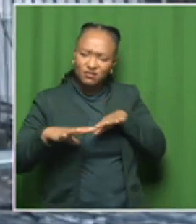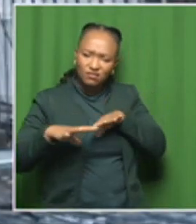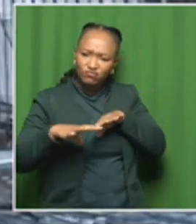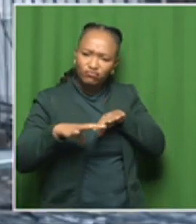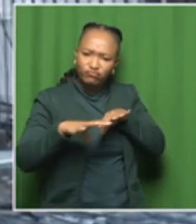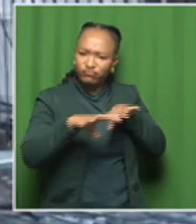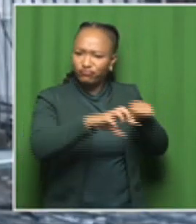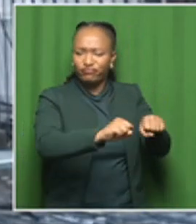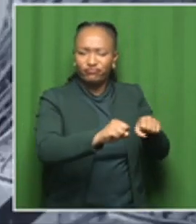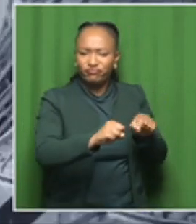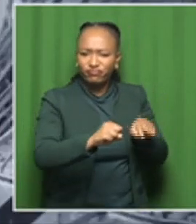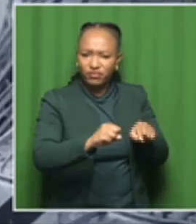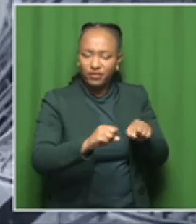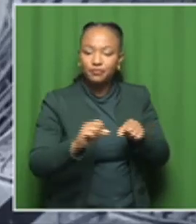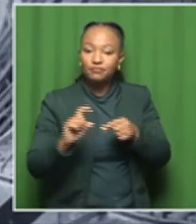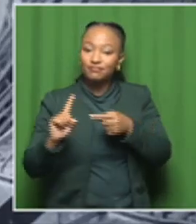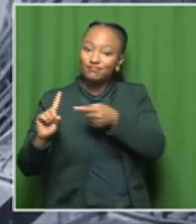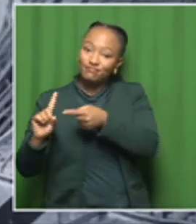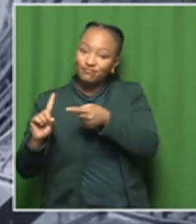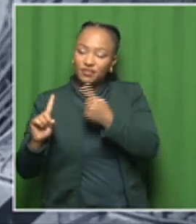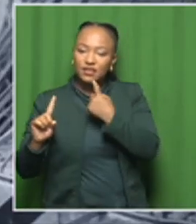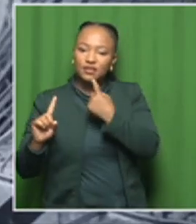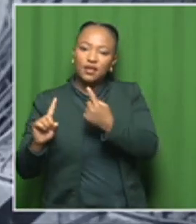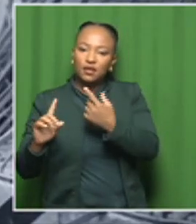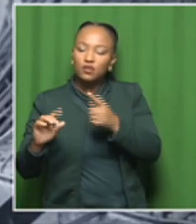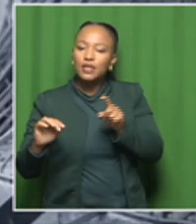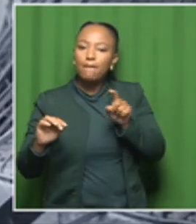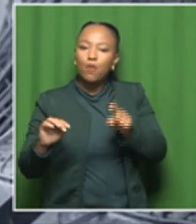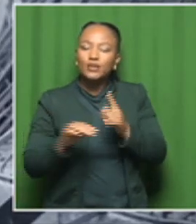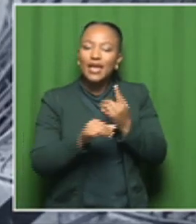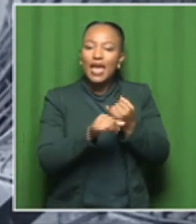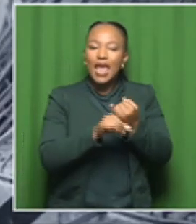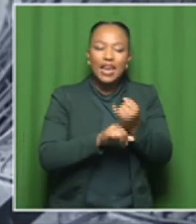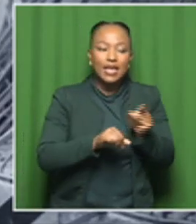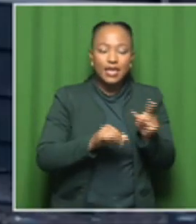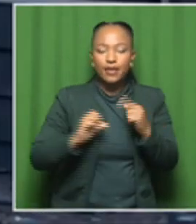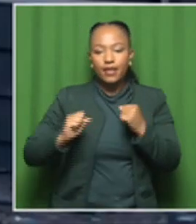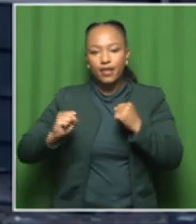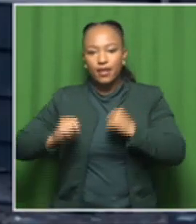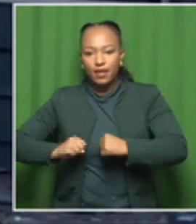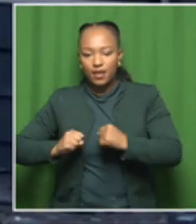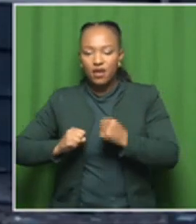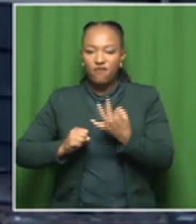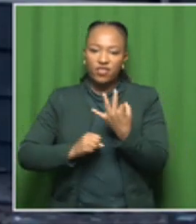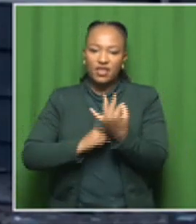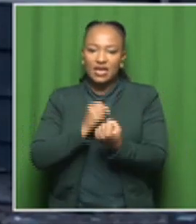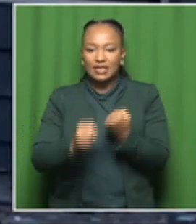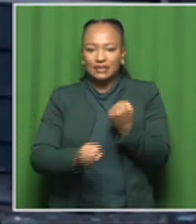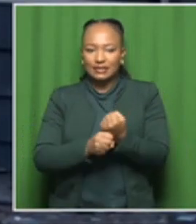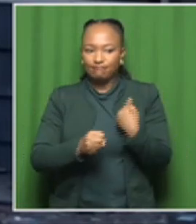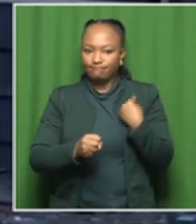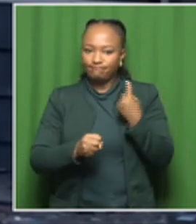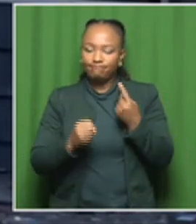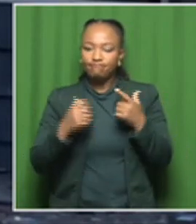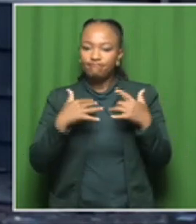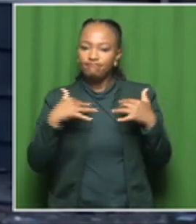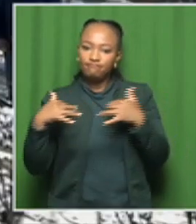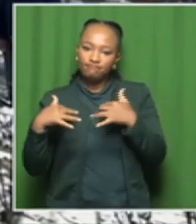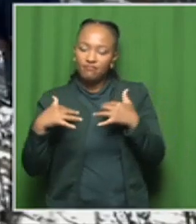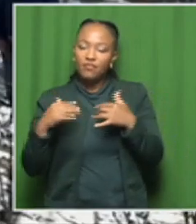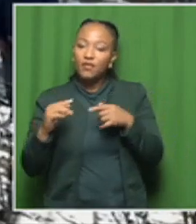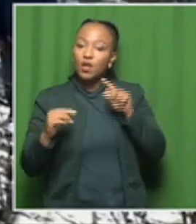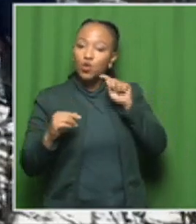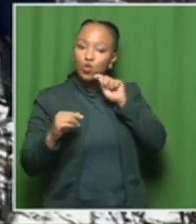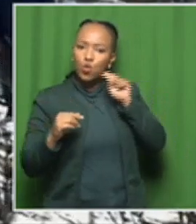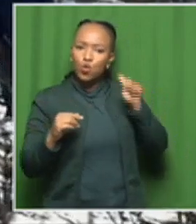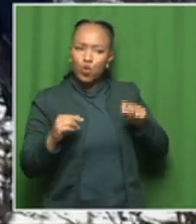Trump also said Zelenskyy could have made a deal earlier at any point in the last 3 years of fighting. The Ukrainian president, in